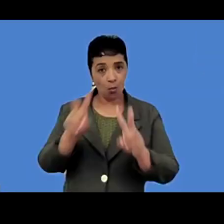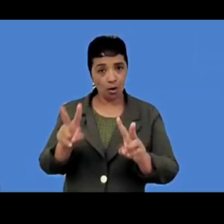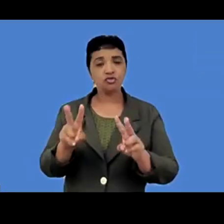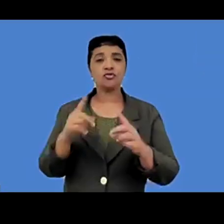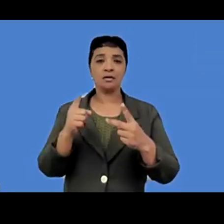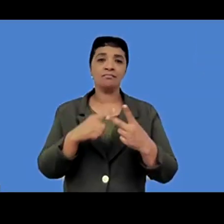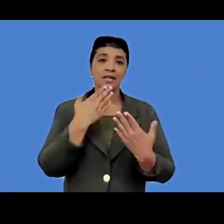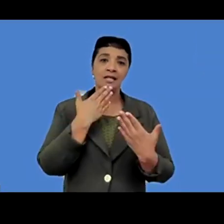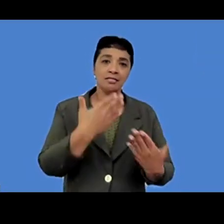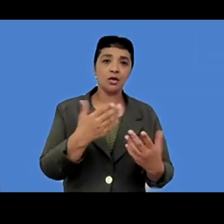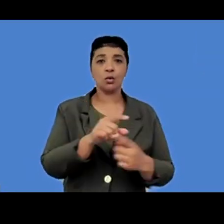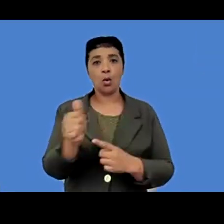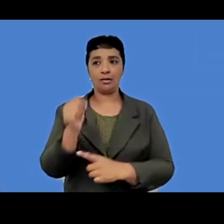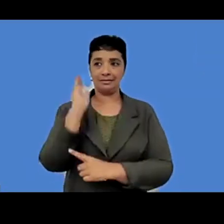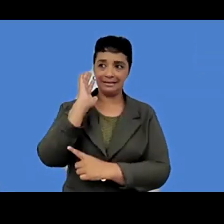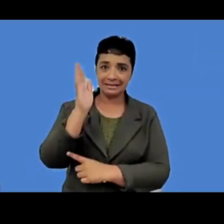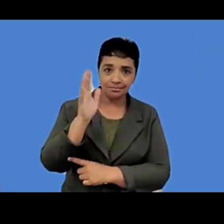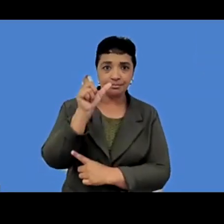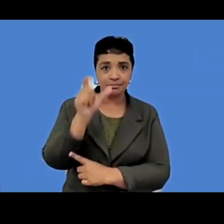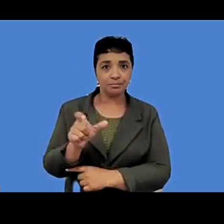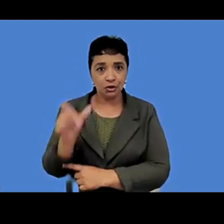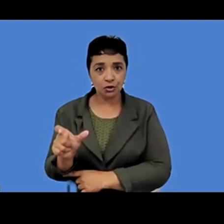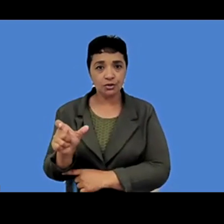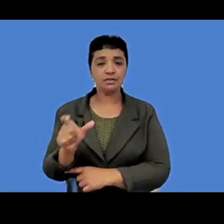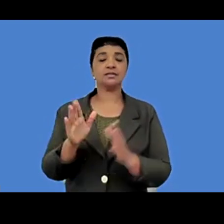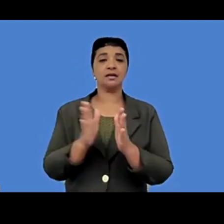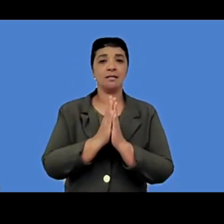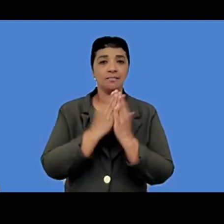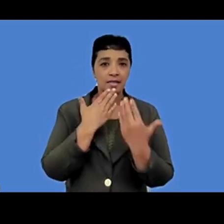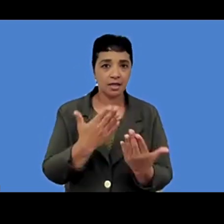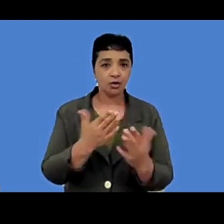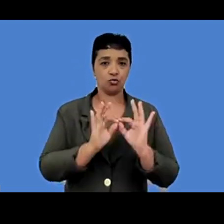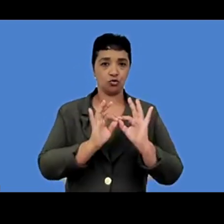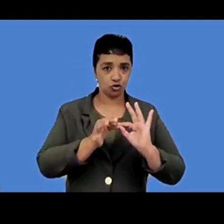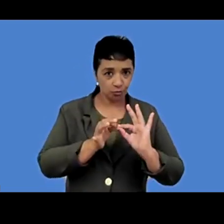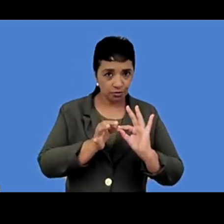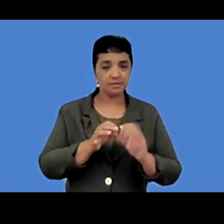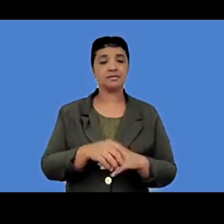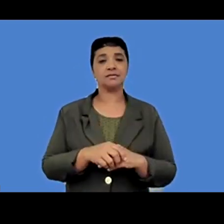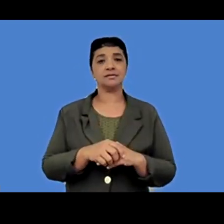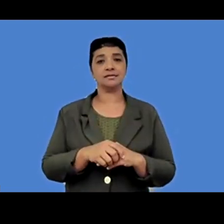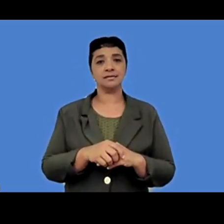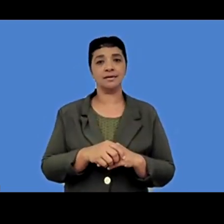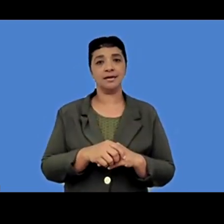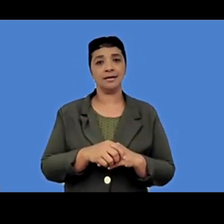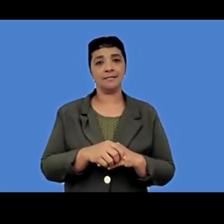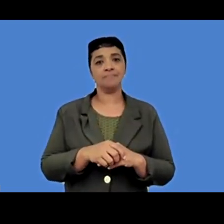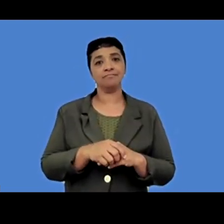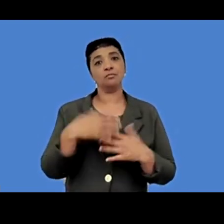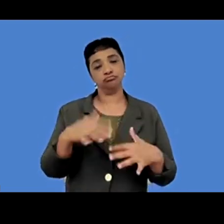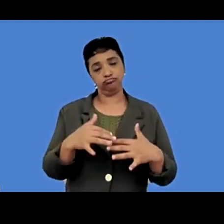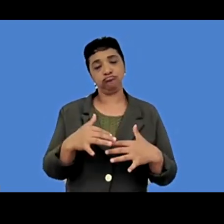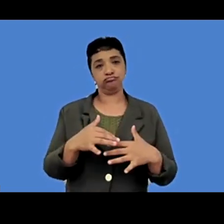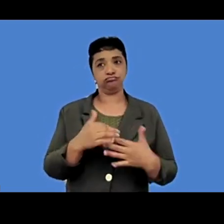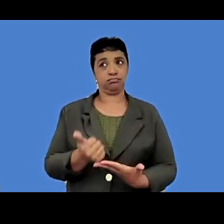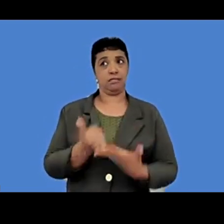to all of our speakers. A special thank you to our interpreters. You really help